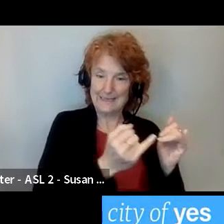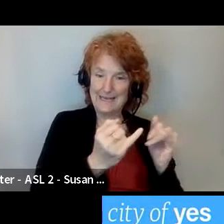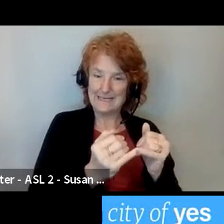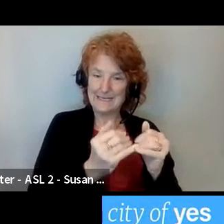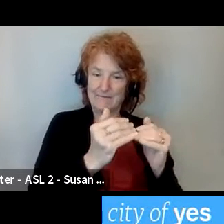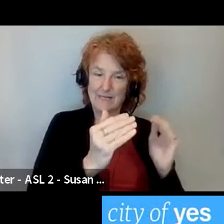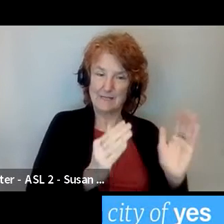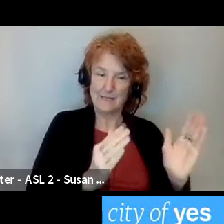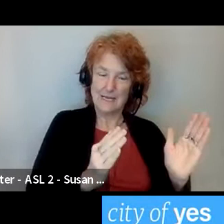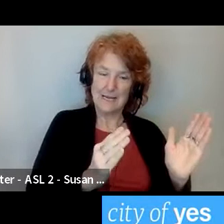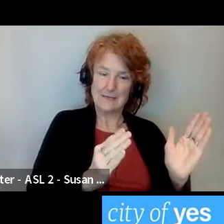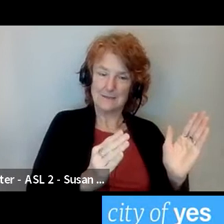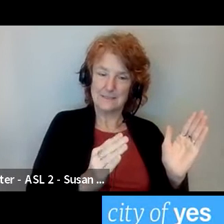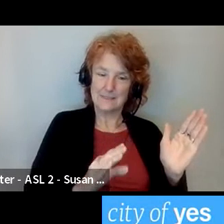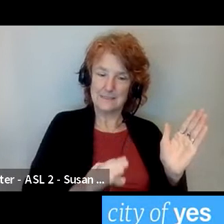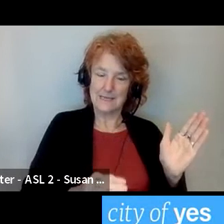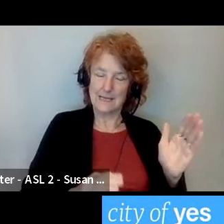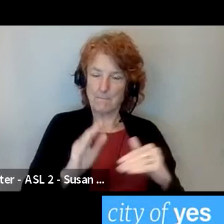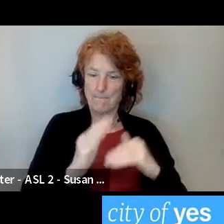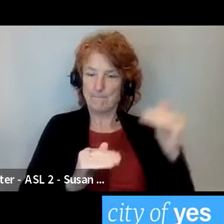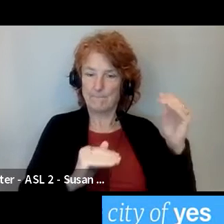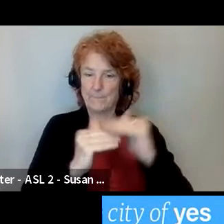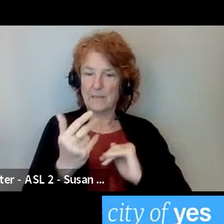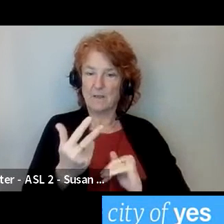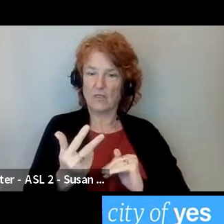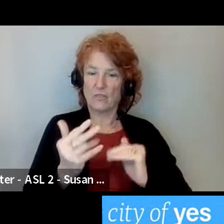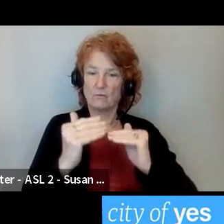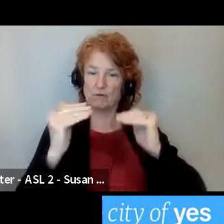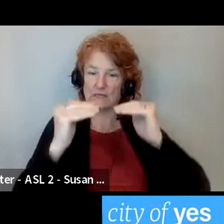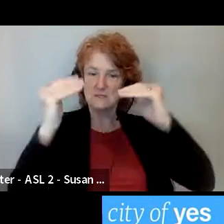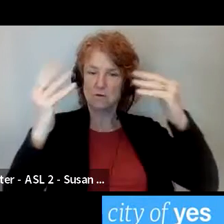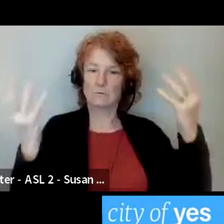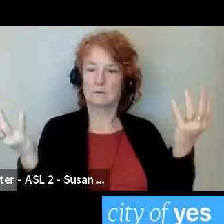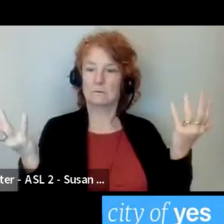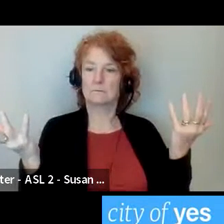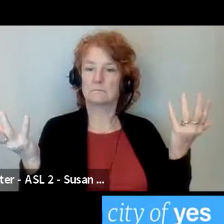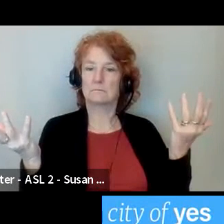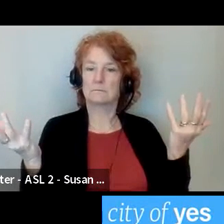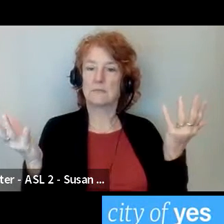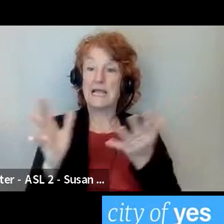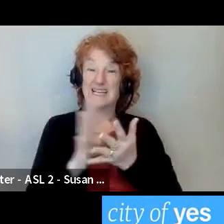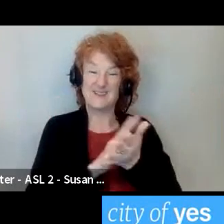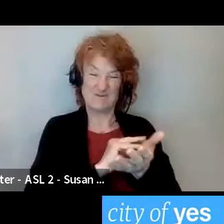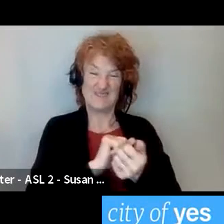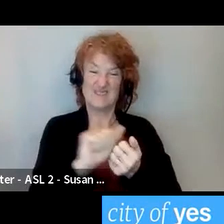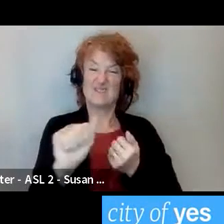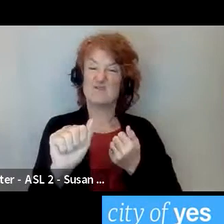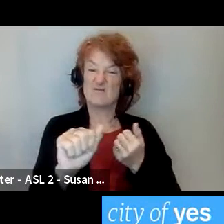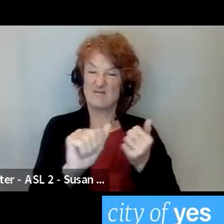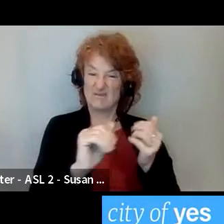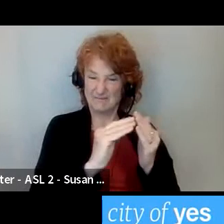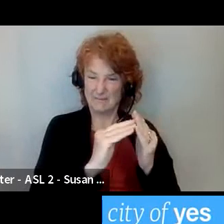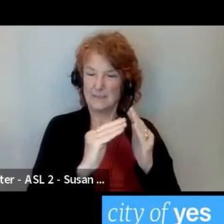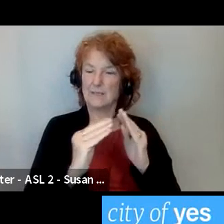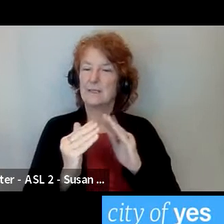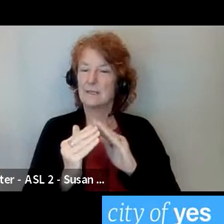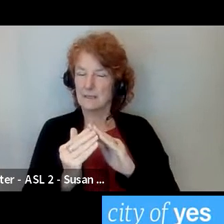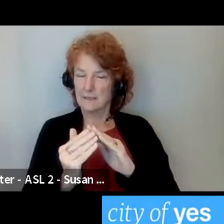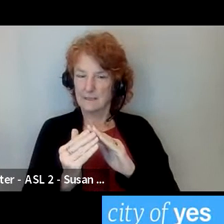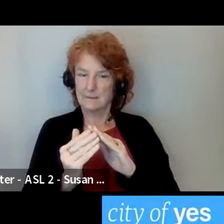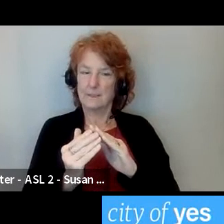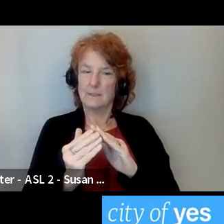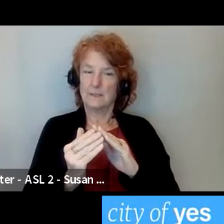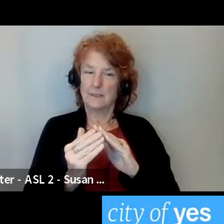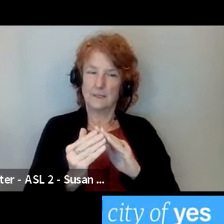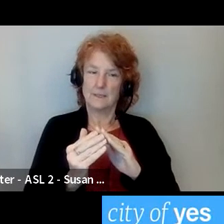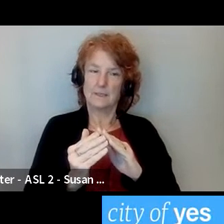out 3-story buildings, and you would destroy the community. You would have what